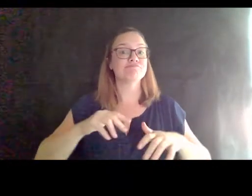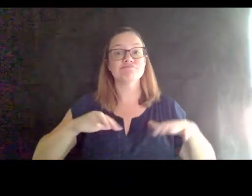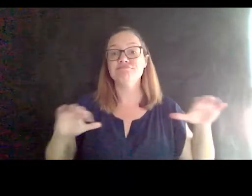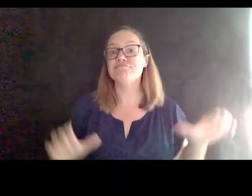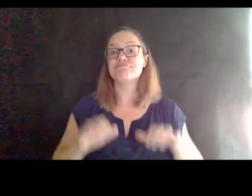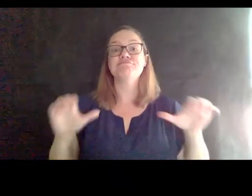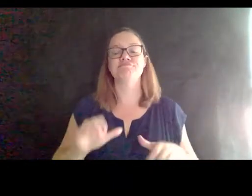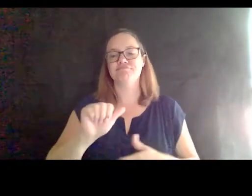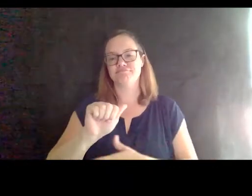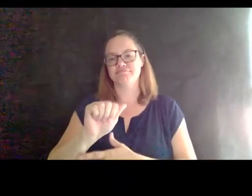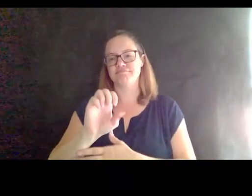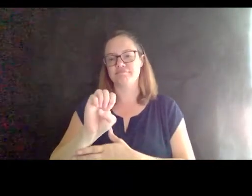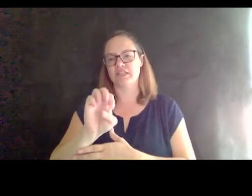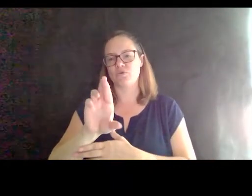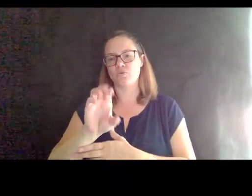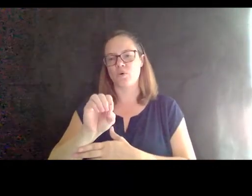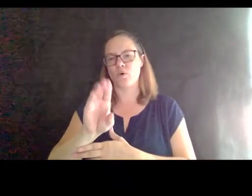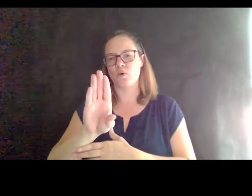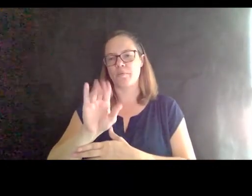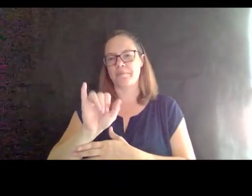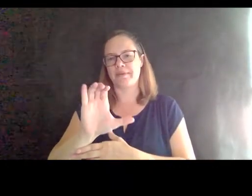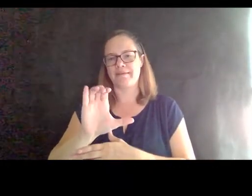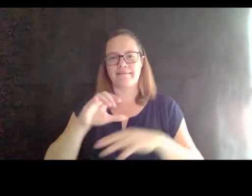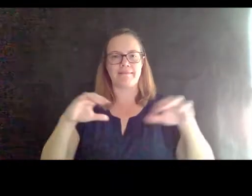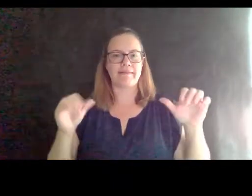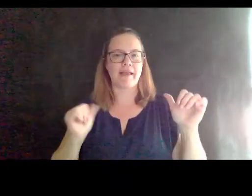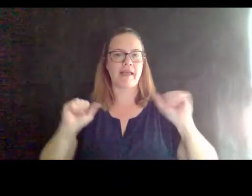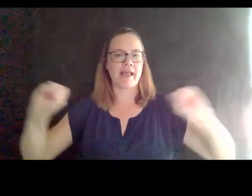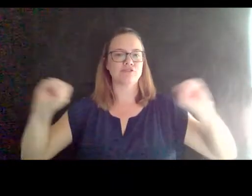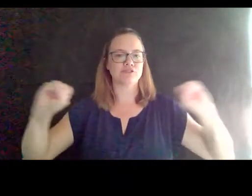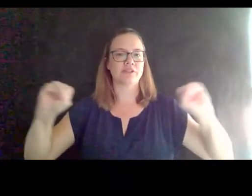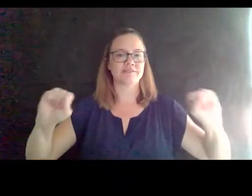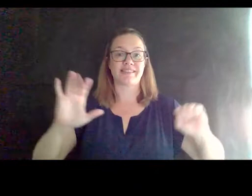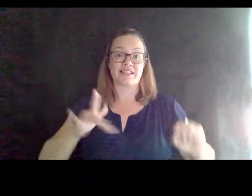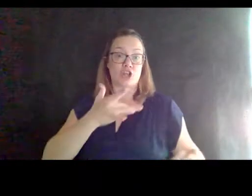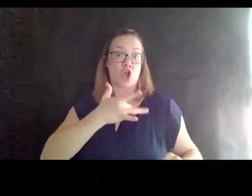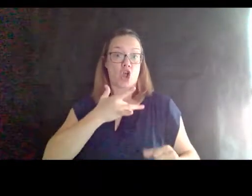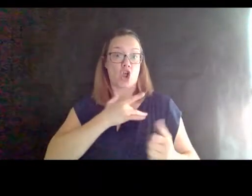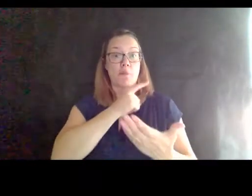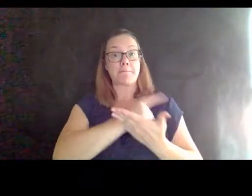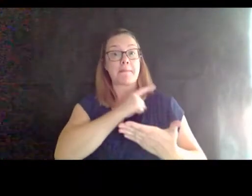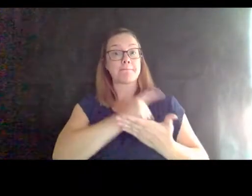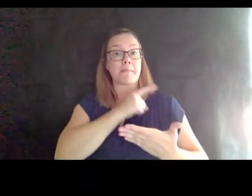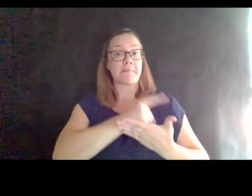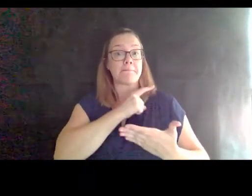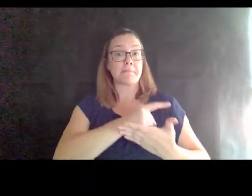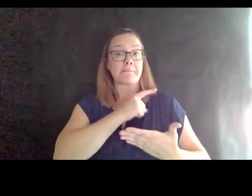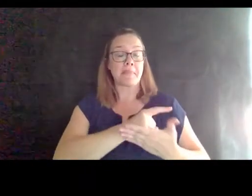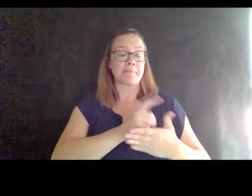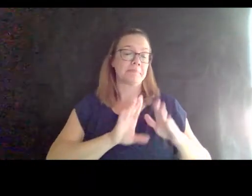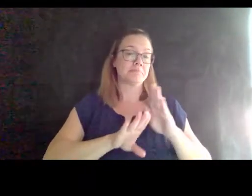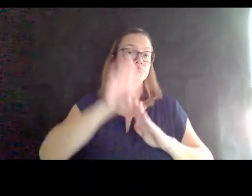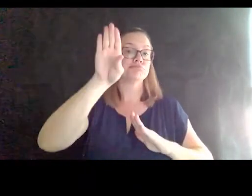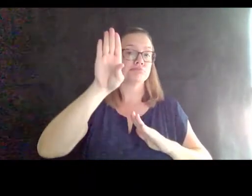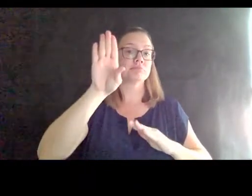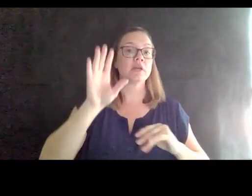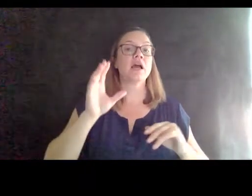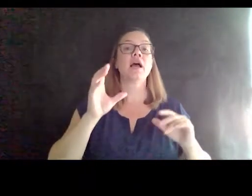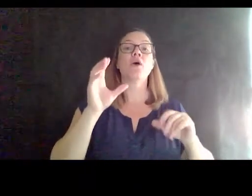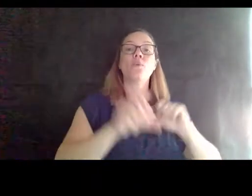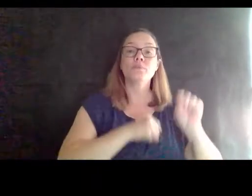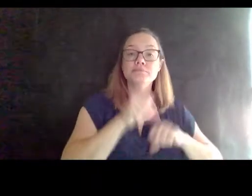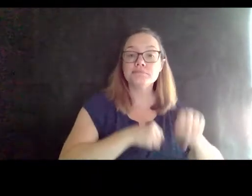is when we're getting our heart rate up or elevated, such as walking or cycling, can drastically